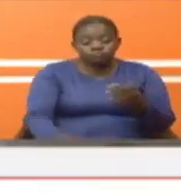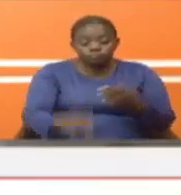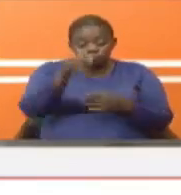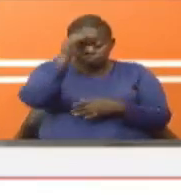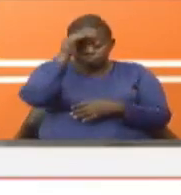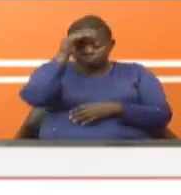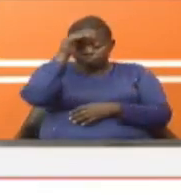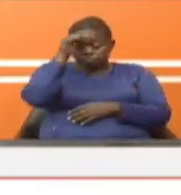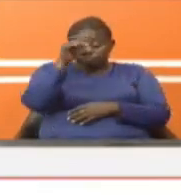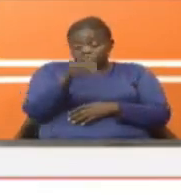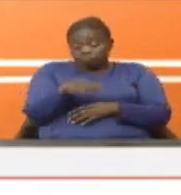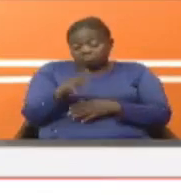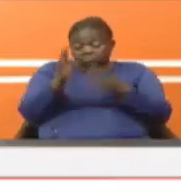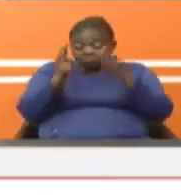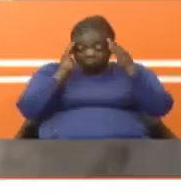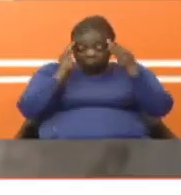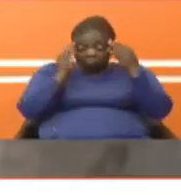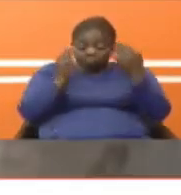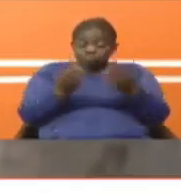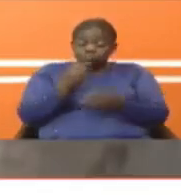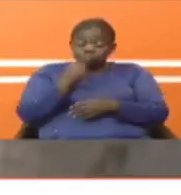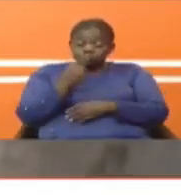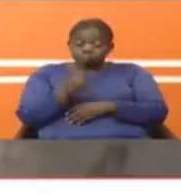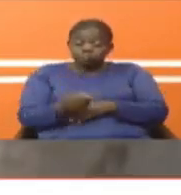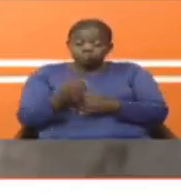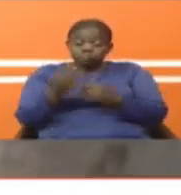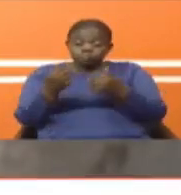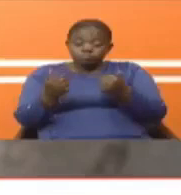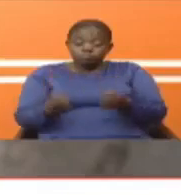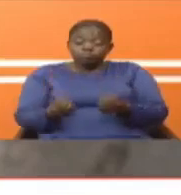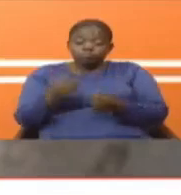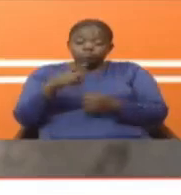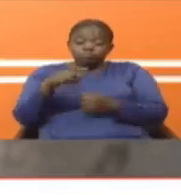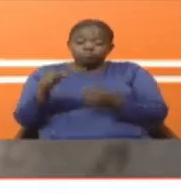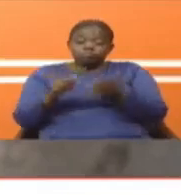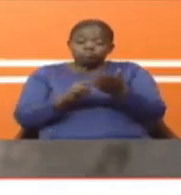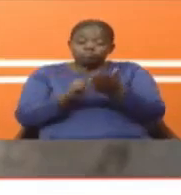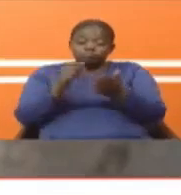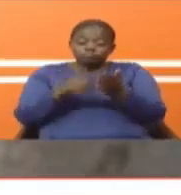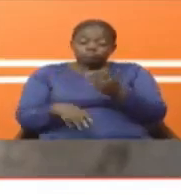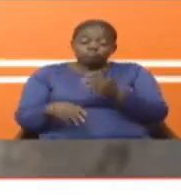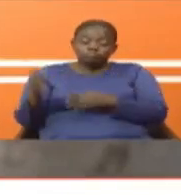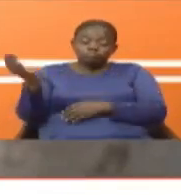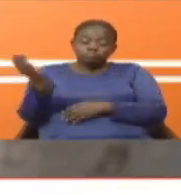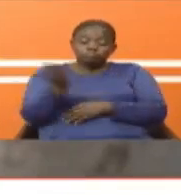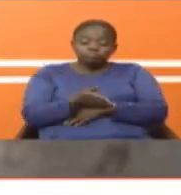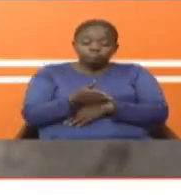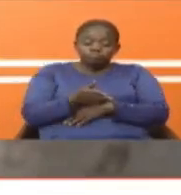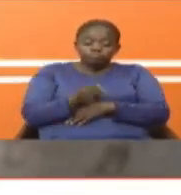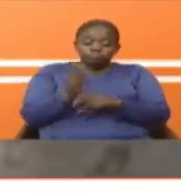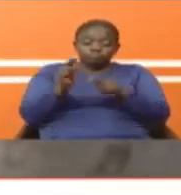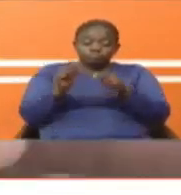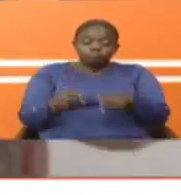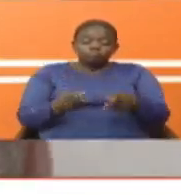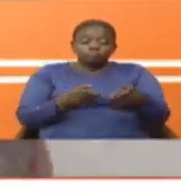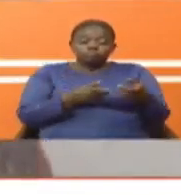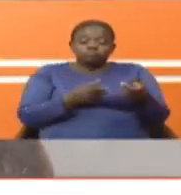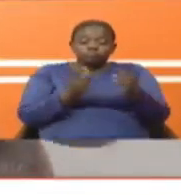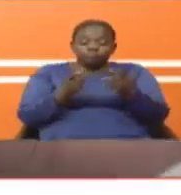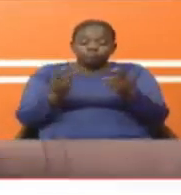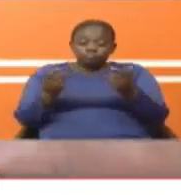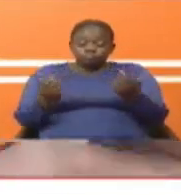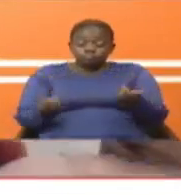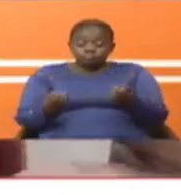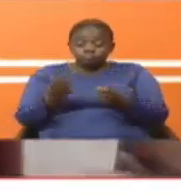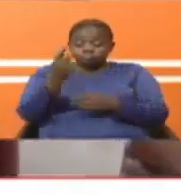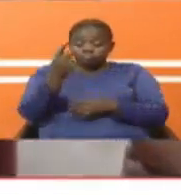them said, now we are going to use bangers, not bullets. Two